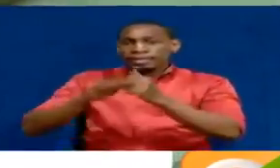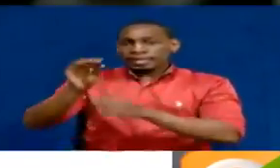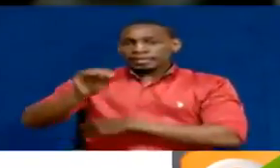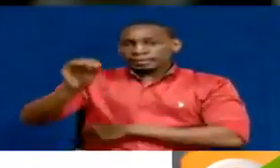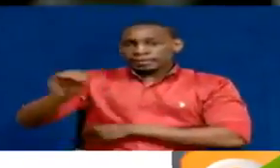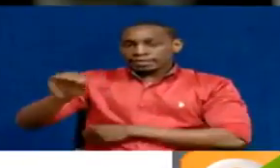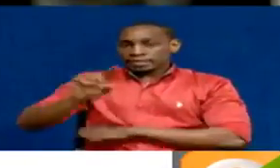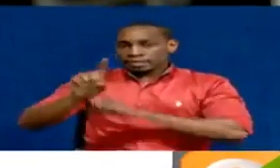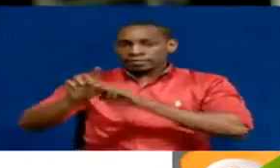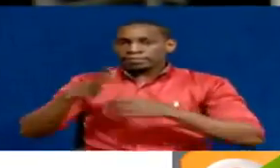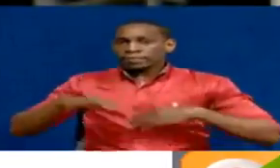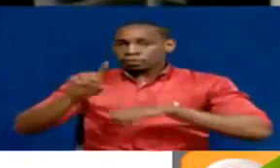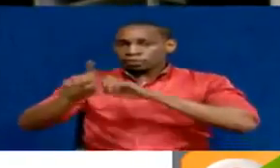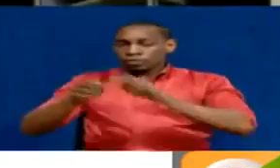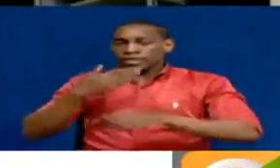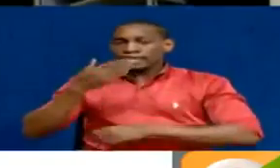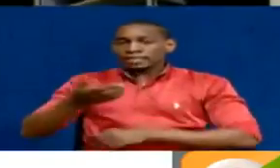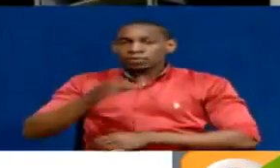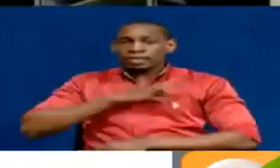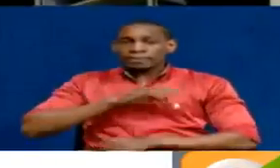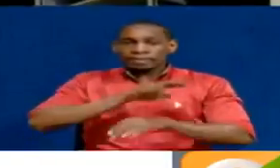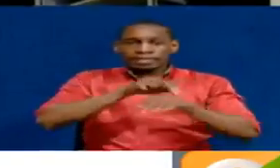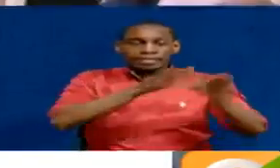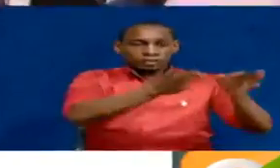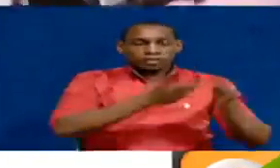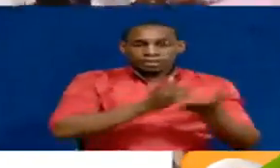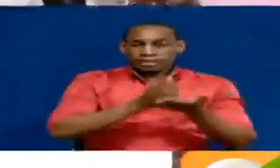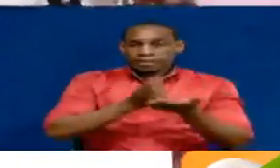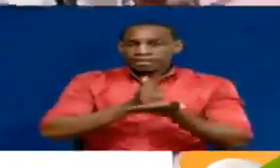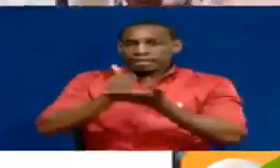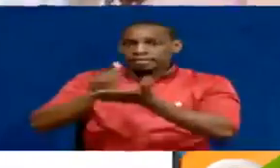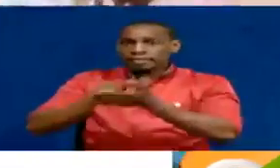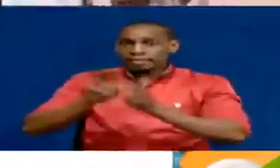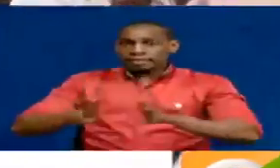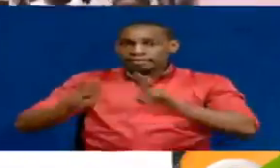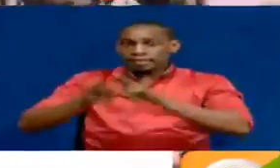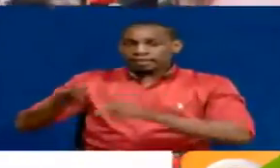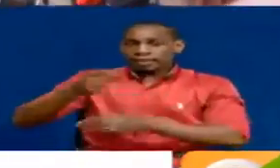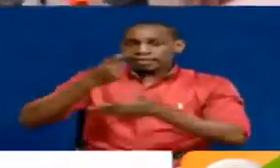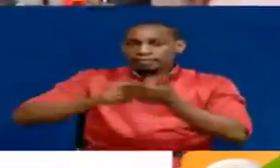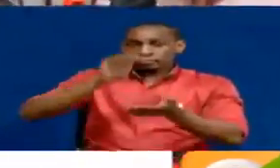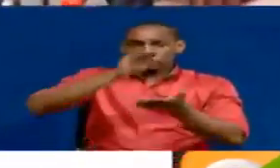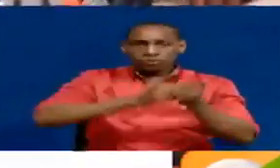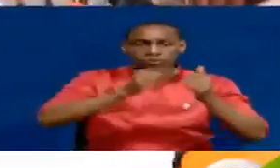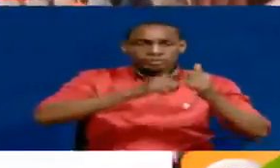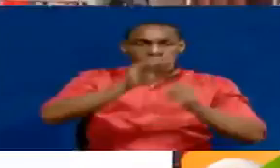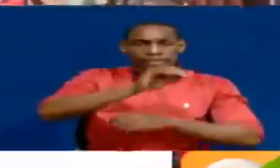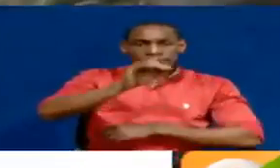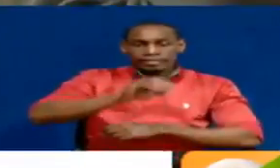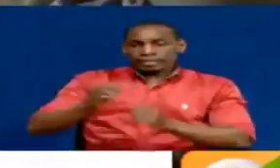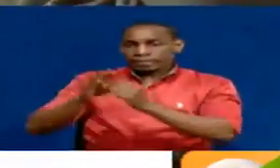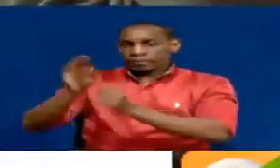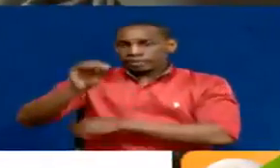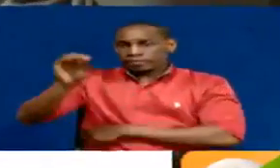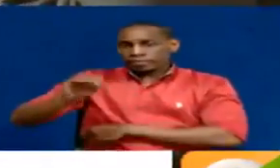of the respondents stated that they had benefited from the National Treasury interventions, which saw the value-added tax reduced from 16% to